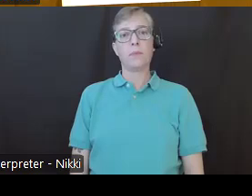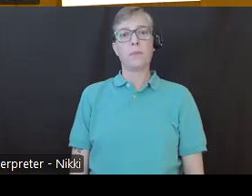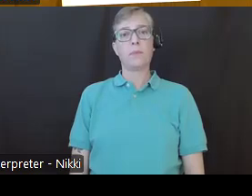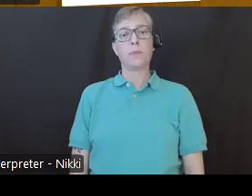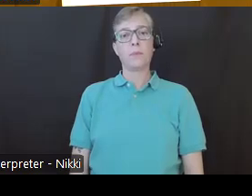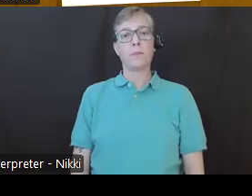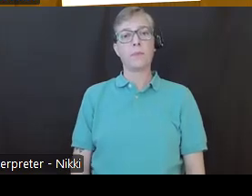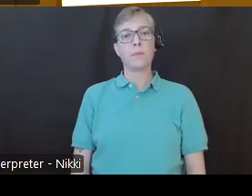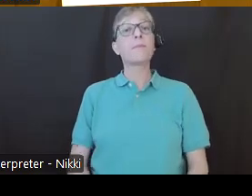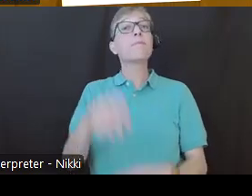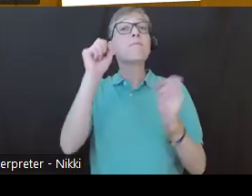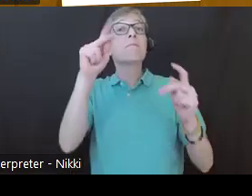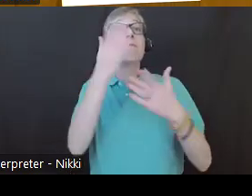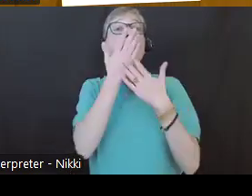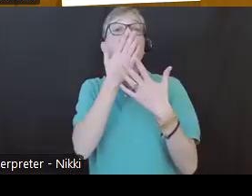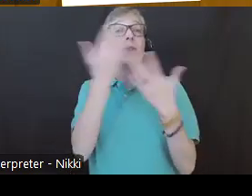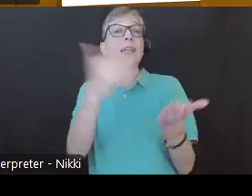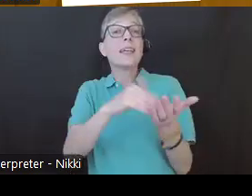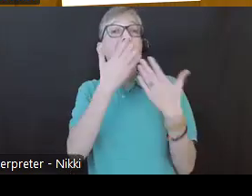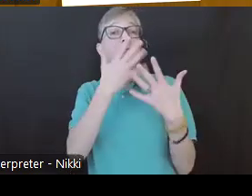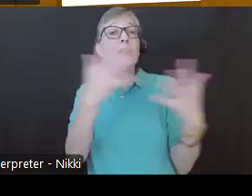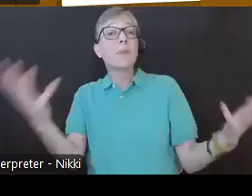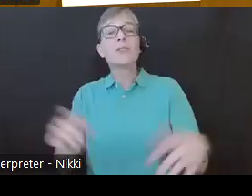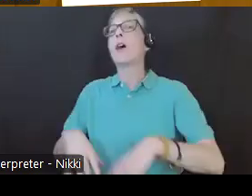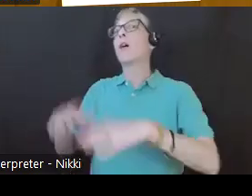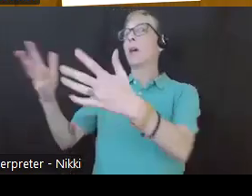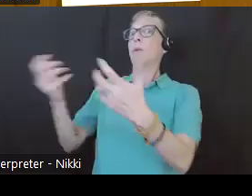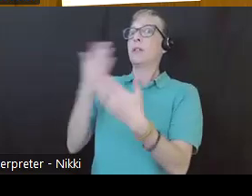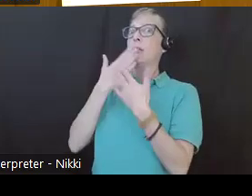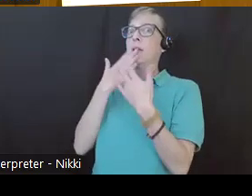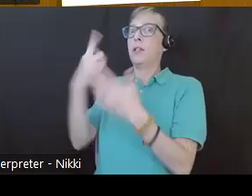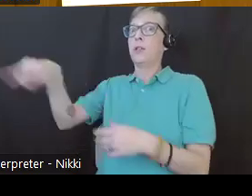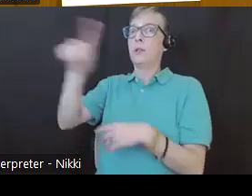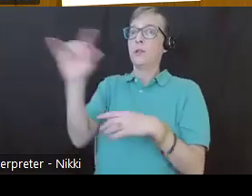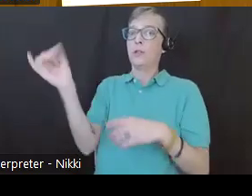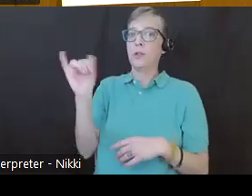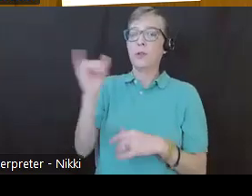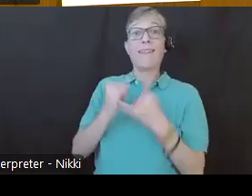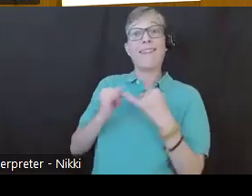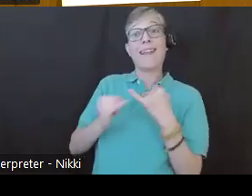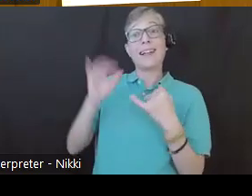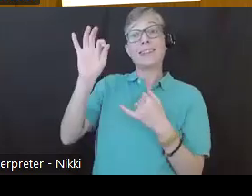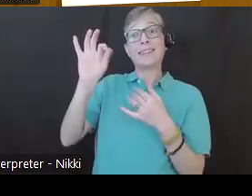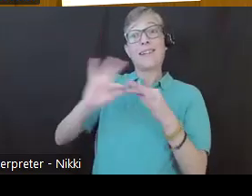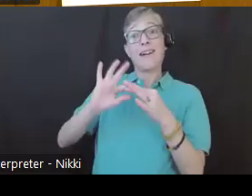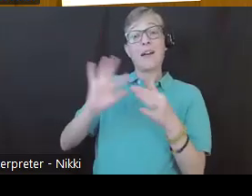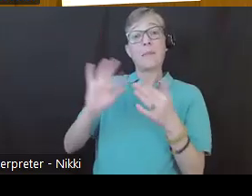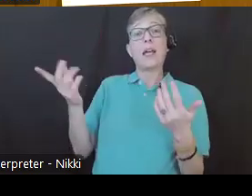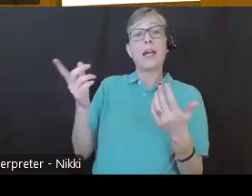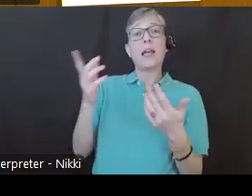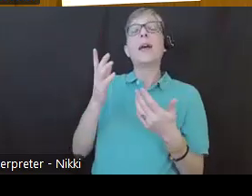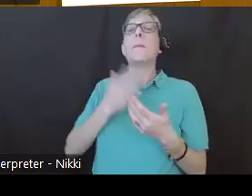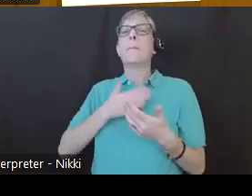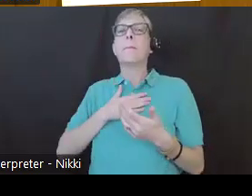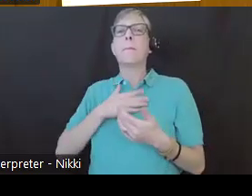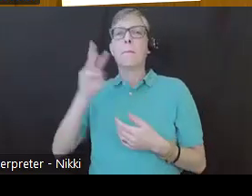Okay, well, thank you again. Thanks so much. Well, and I wanted to thank you too. The last thing I want to say, part of my role with the well-being and retention is I